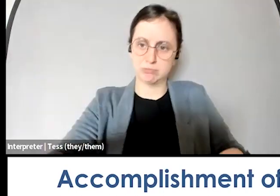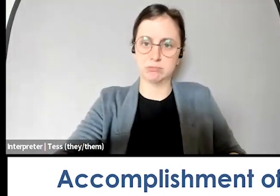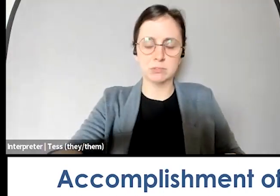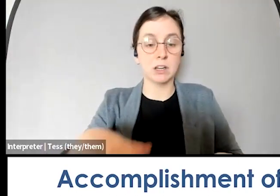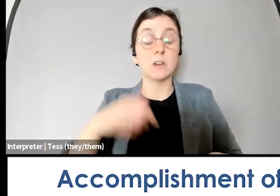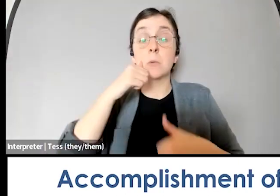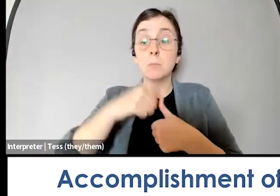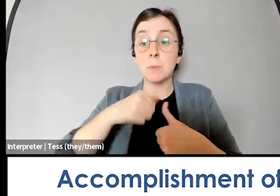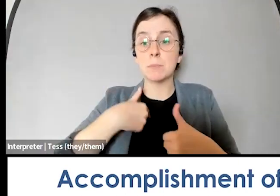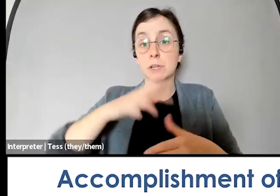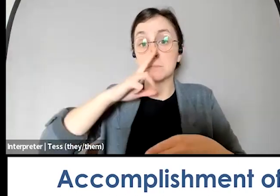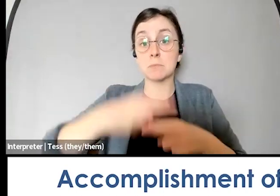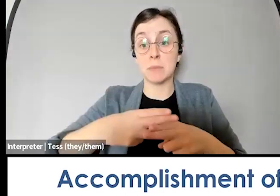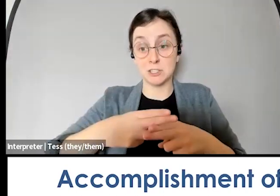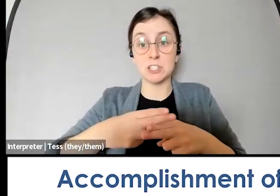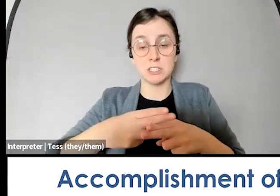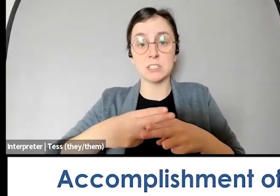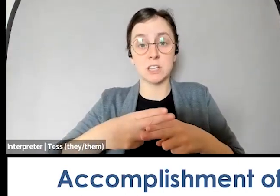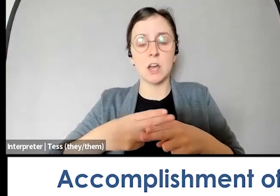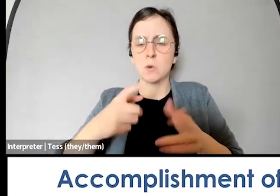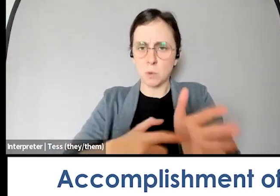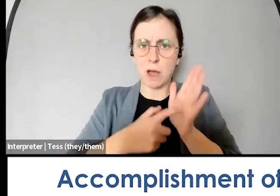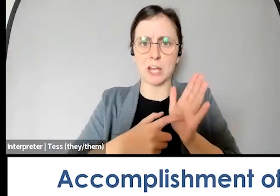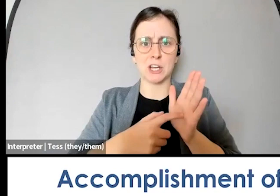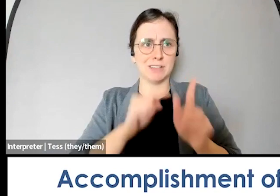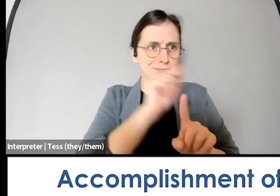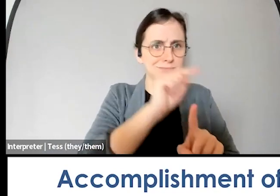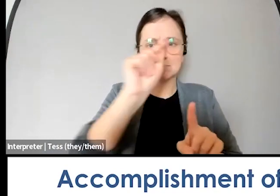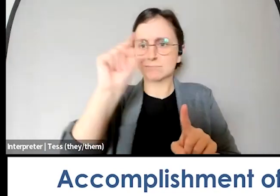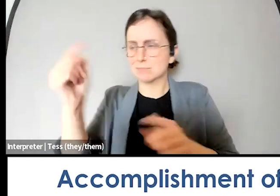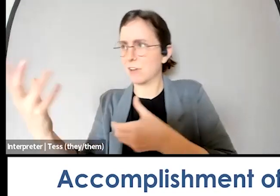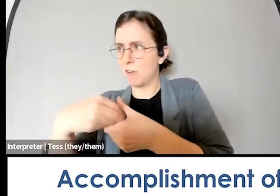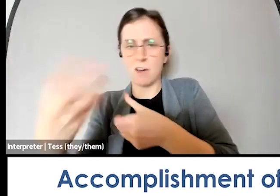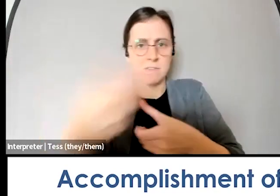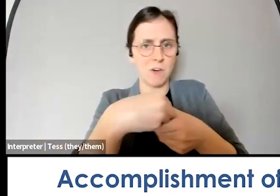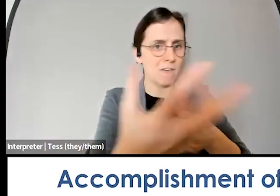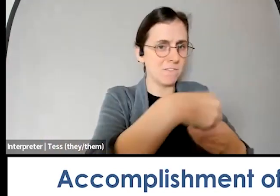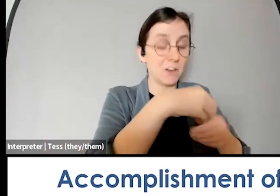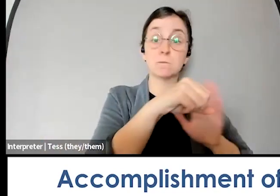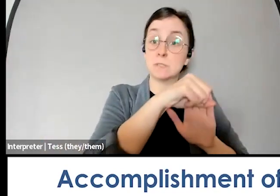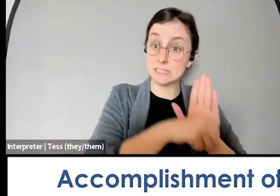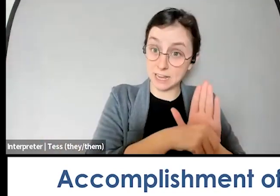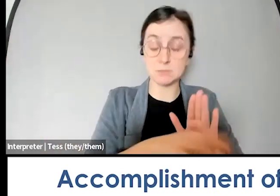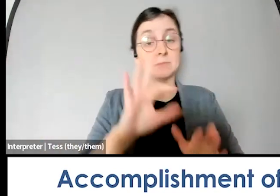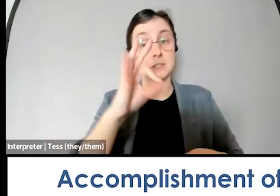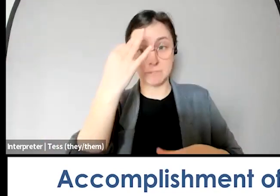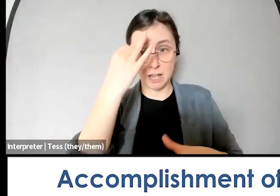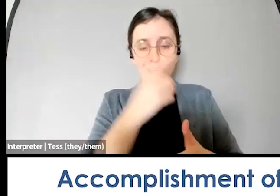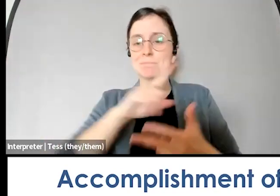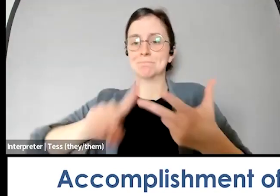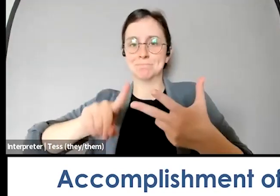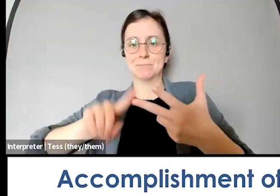multi-layered stool, if you will. So we have the states, we have federal appropriations. We also have to look at insurance programs.